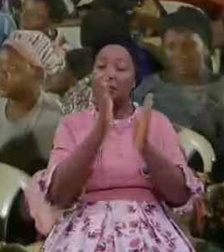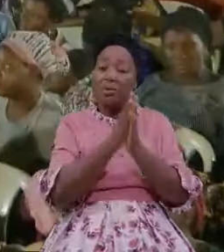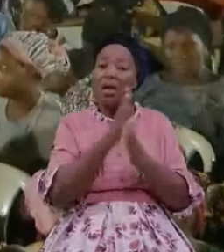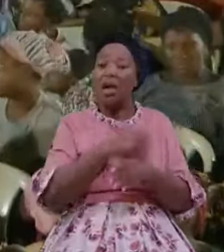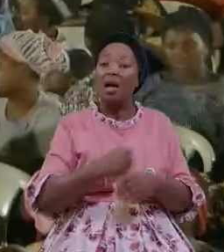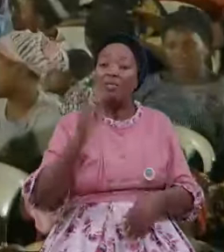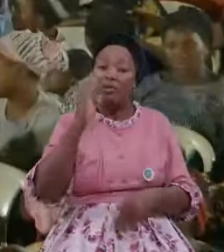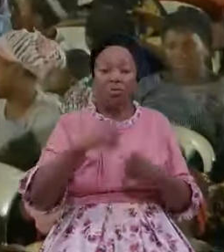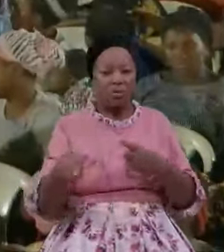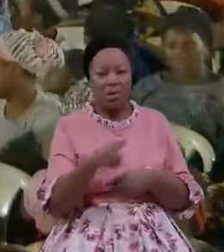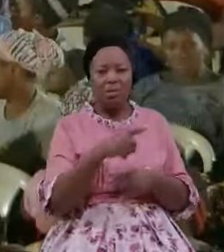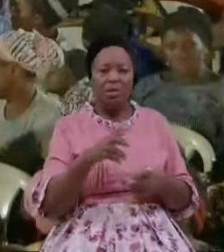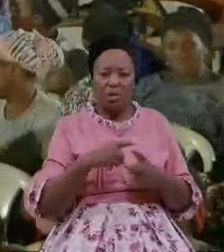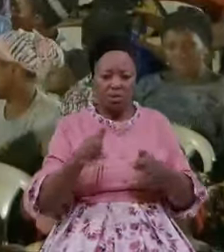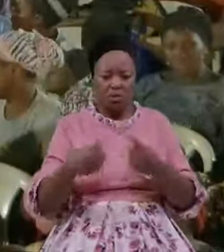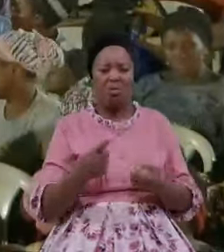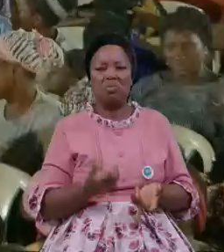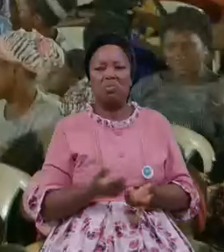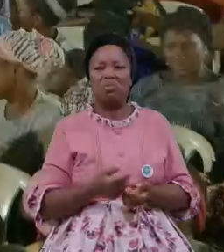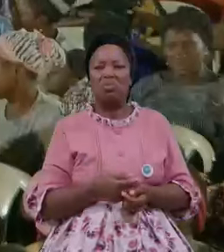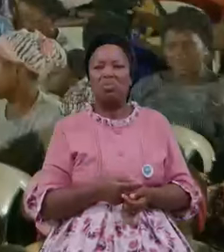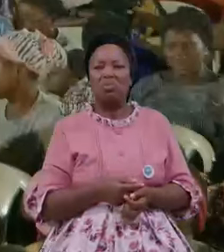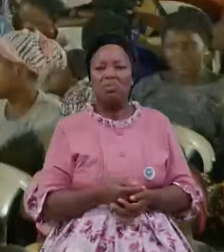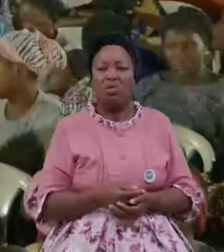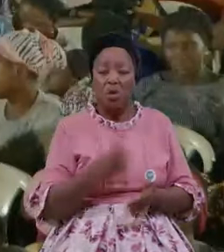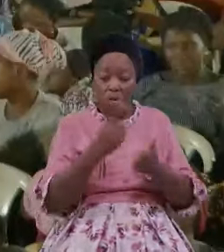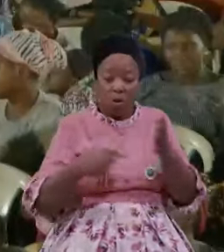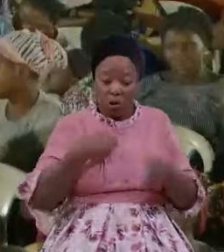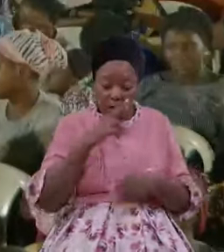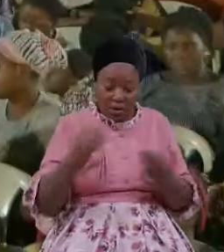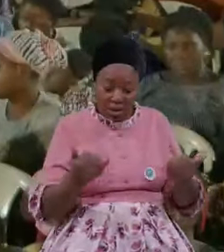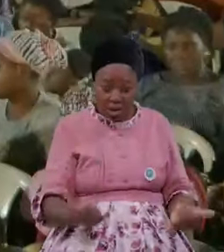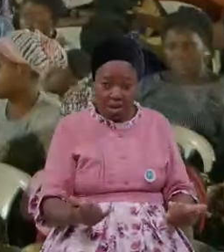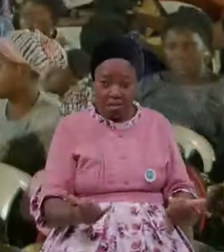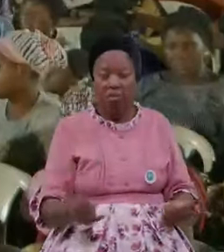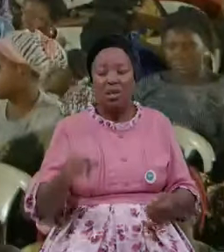Aba, the same thing in Port Harcourt, same thing we're doing here in Calabar, everywhere, so you don't miss